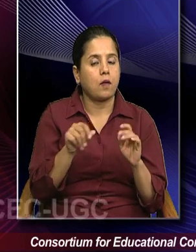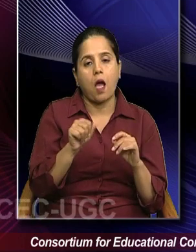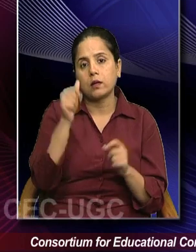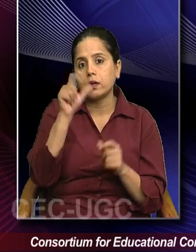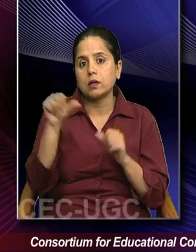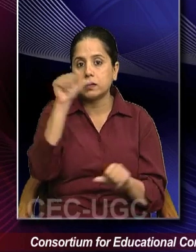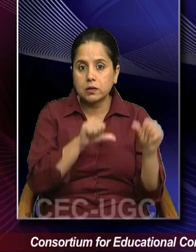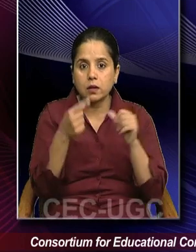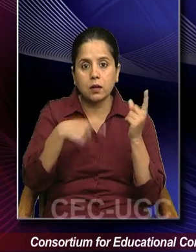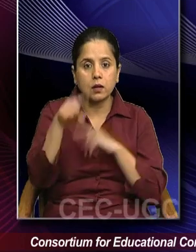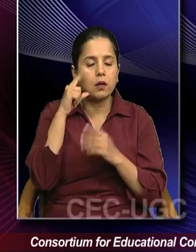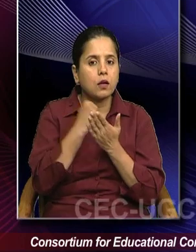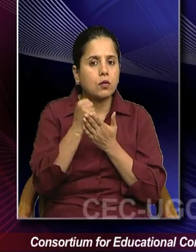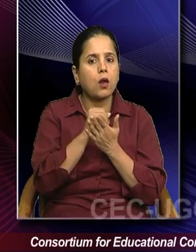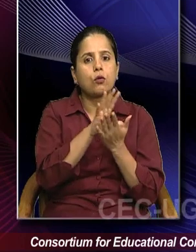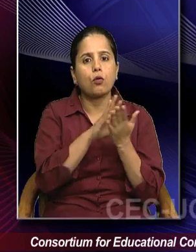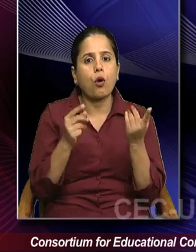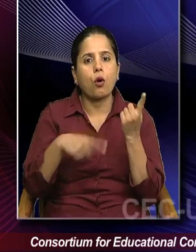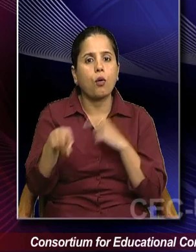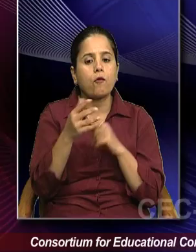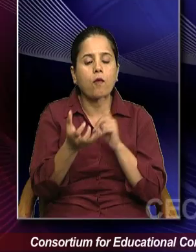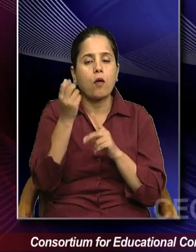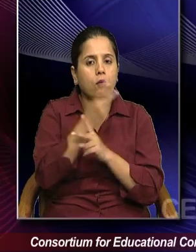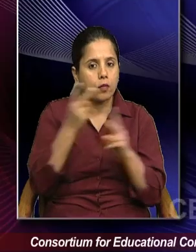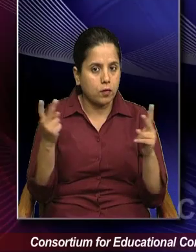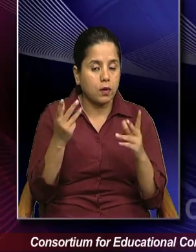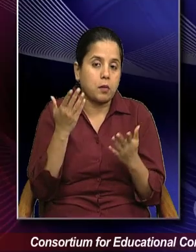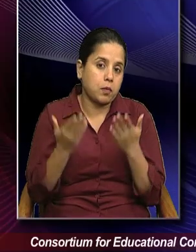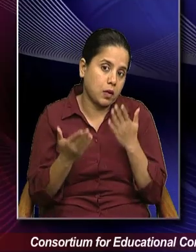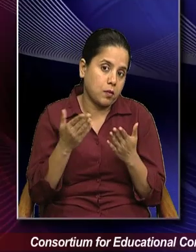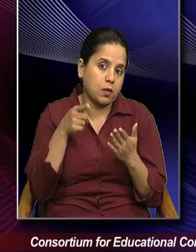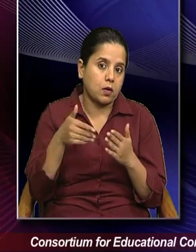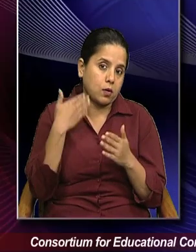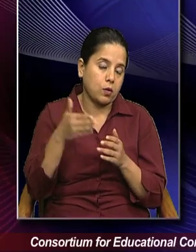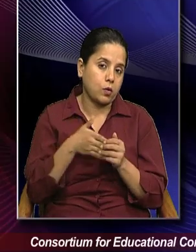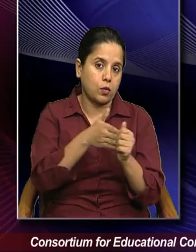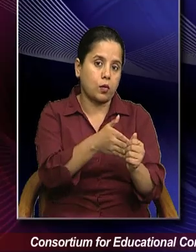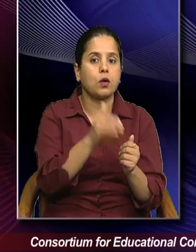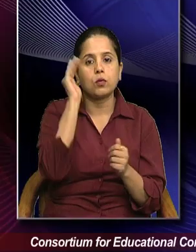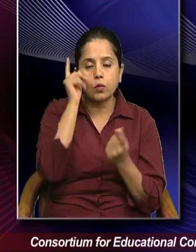scientists try to replicate the findings? Could the lead to